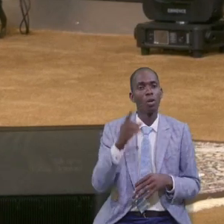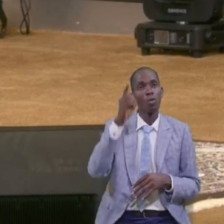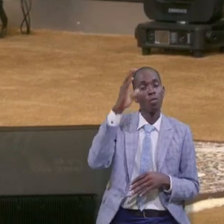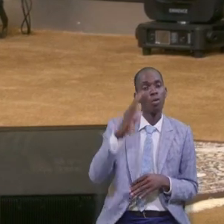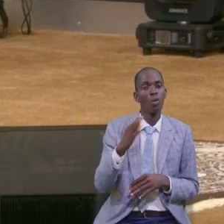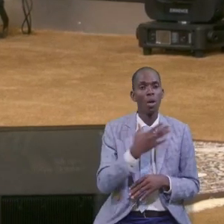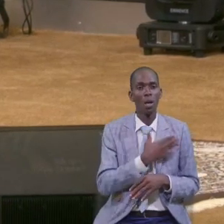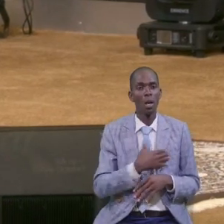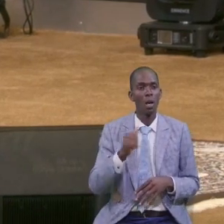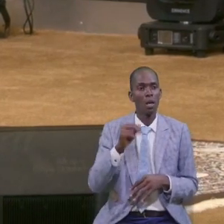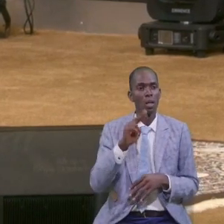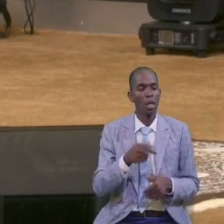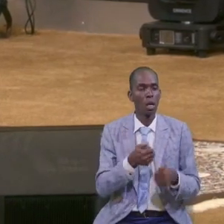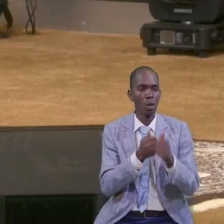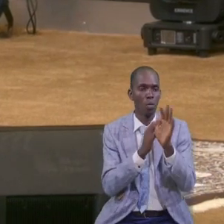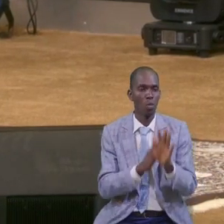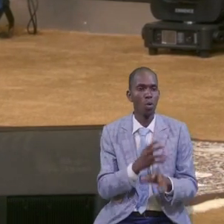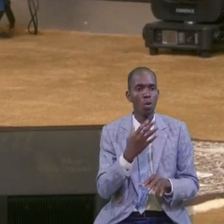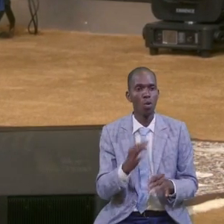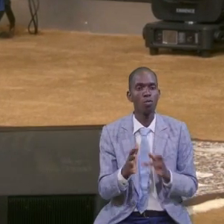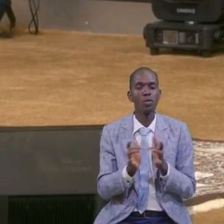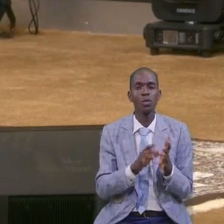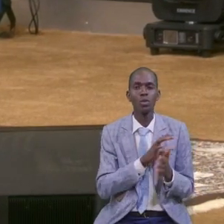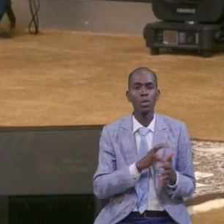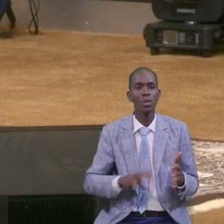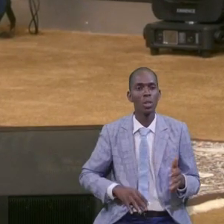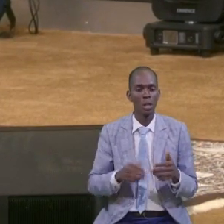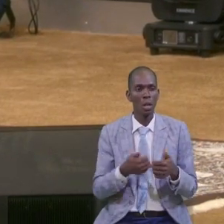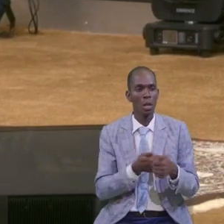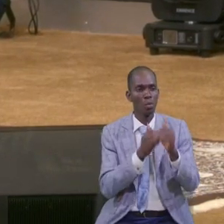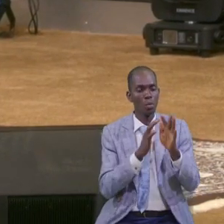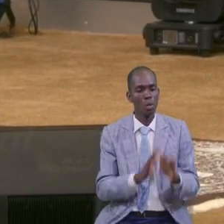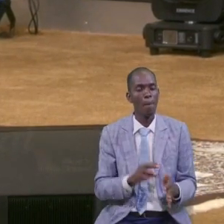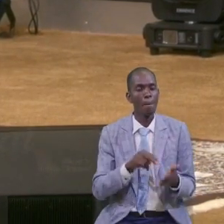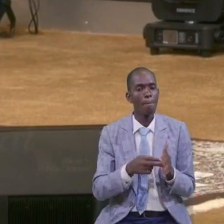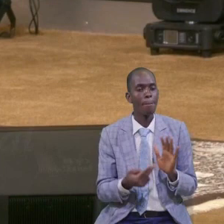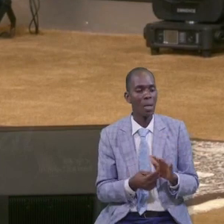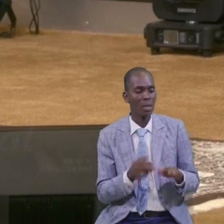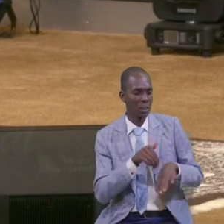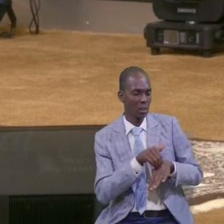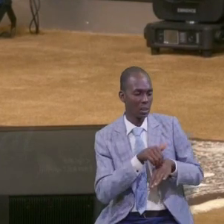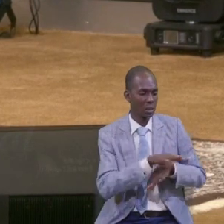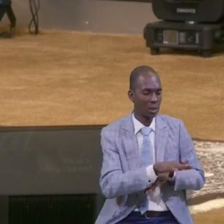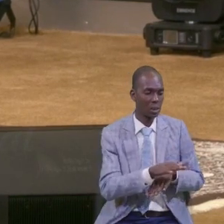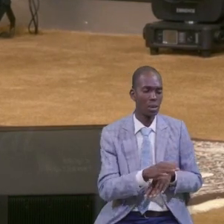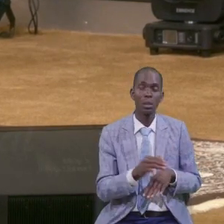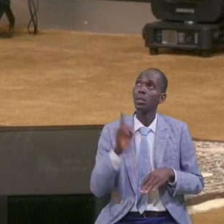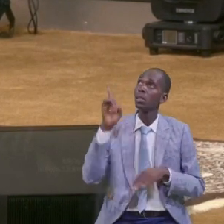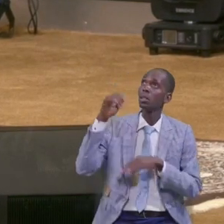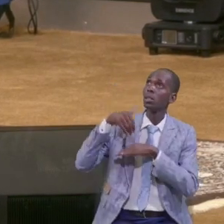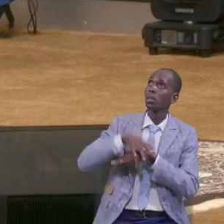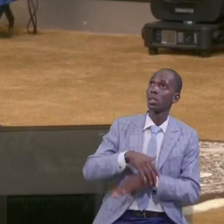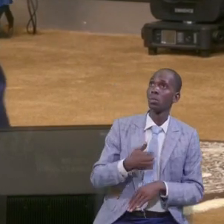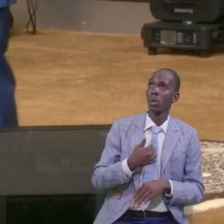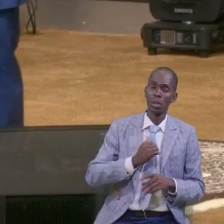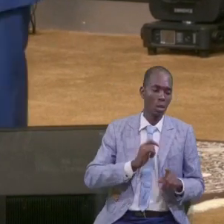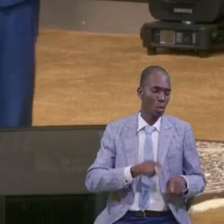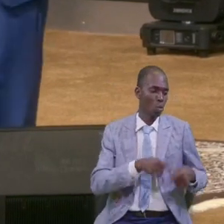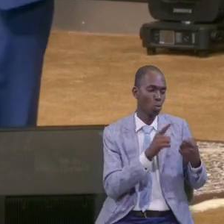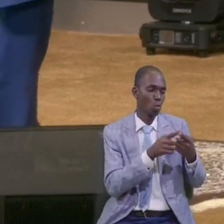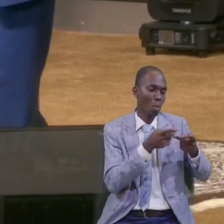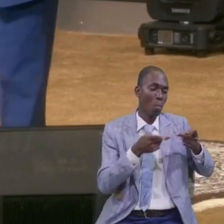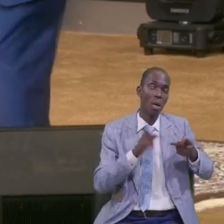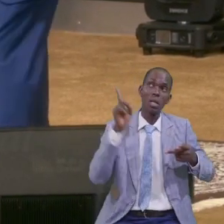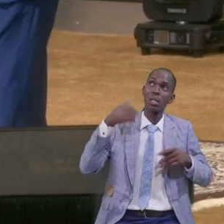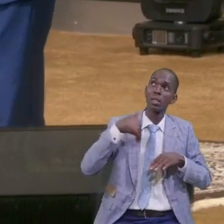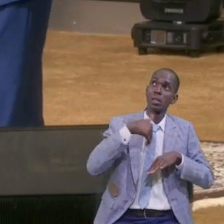of Jesus Christ. Apostle, that means the sent one. He sent me and I went to the place. He sent me